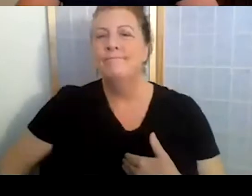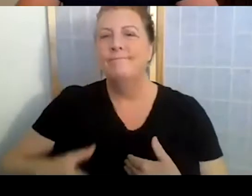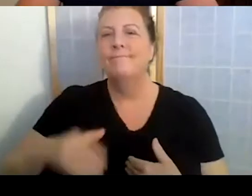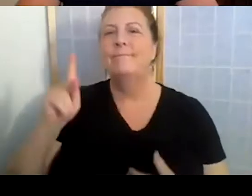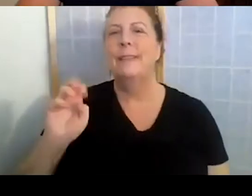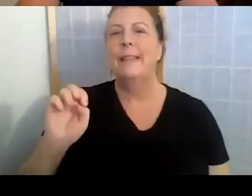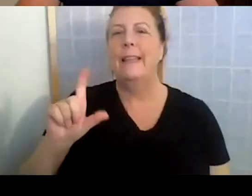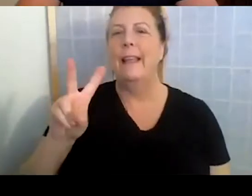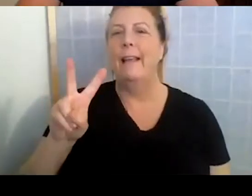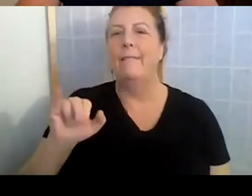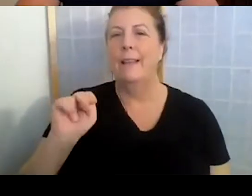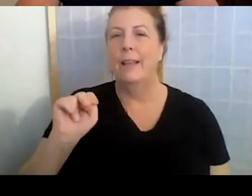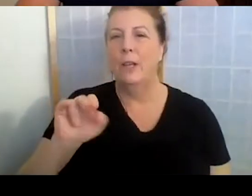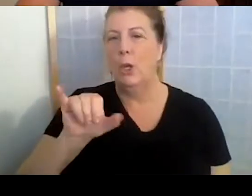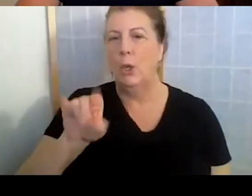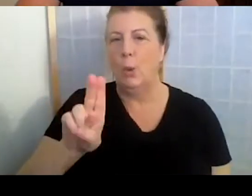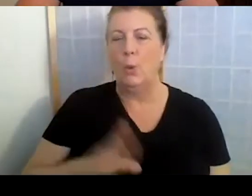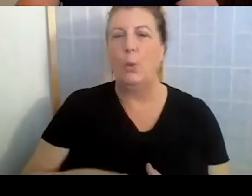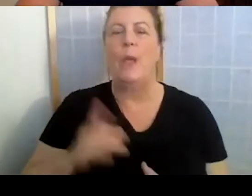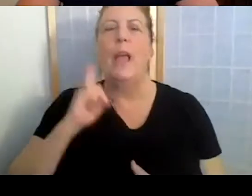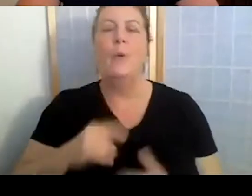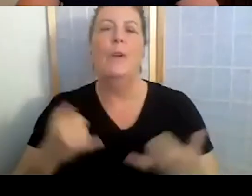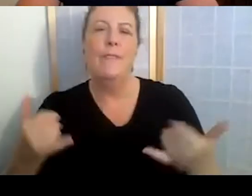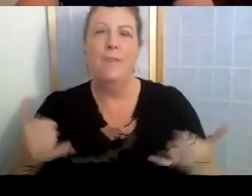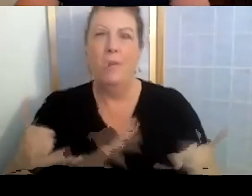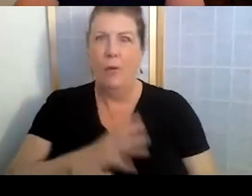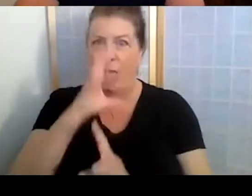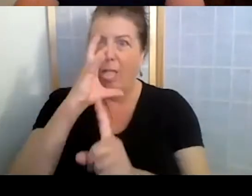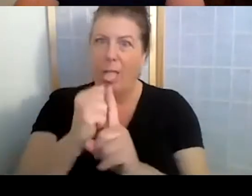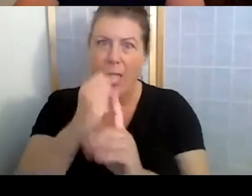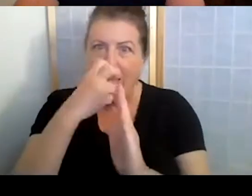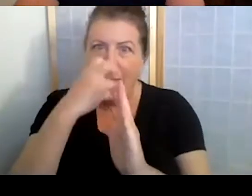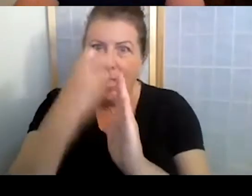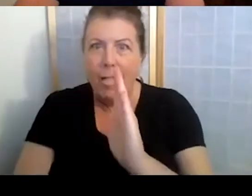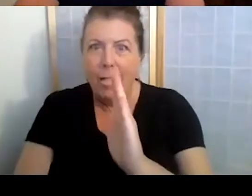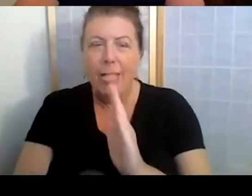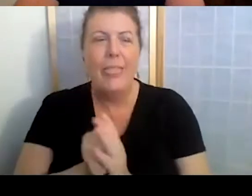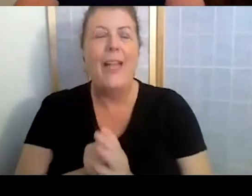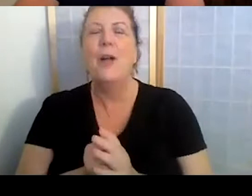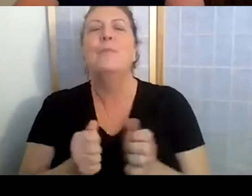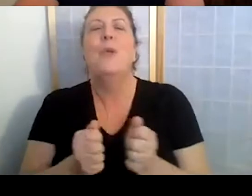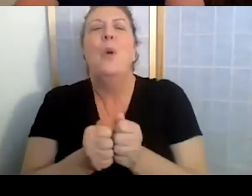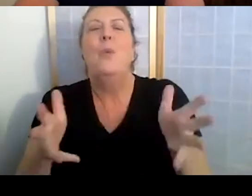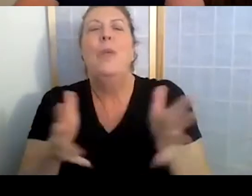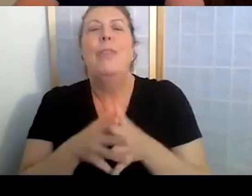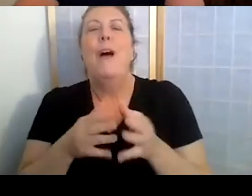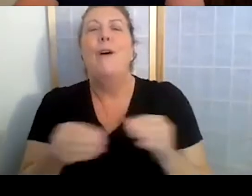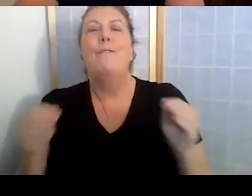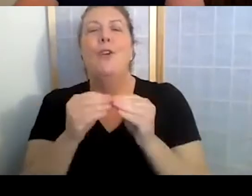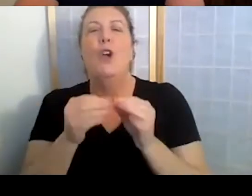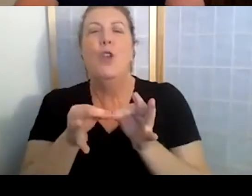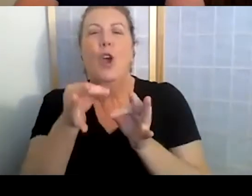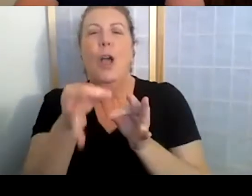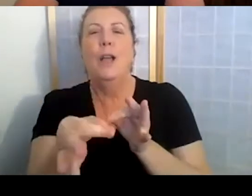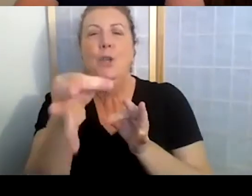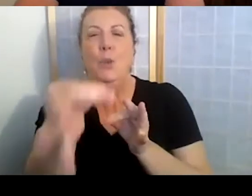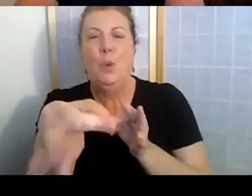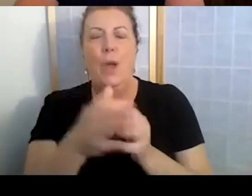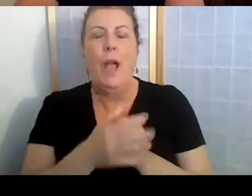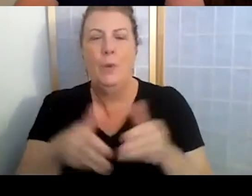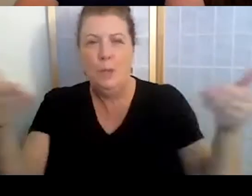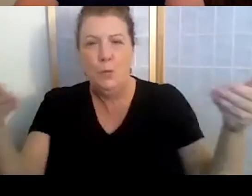Outstanding Writing for a Limited Series, Movie, or Dramatic Special category. Without further ado, I'd like to